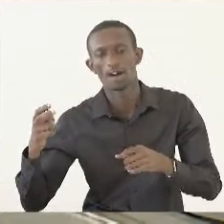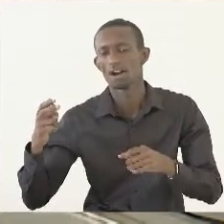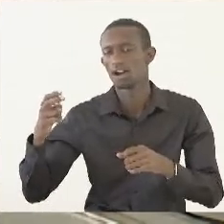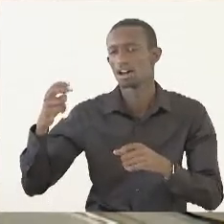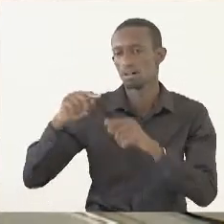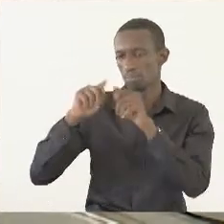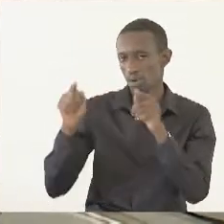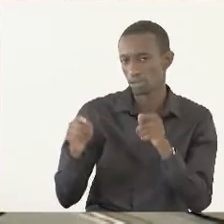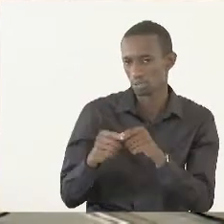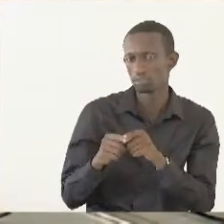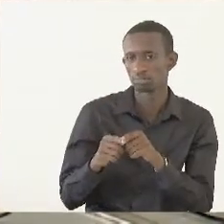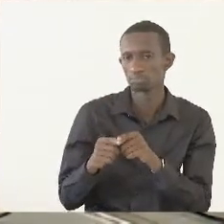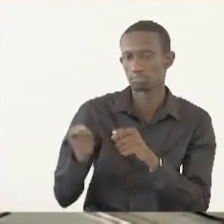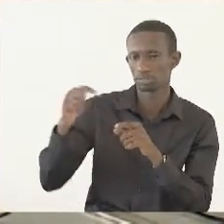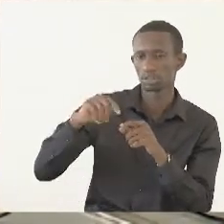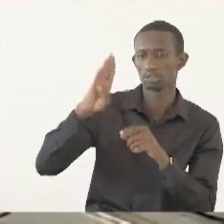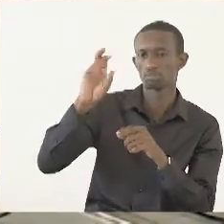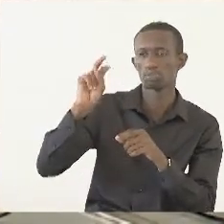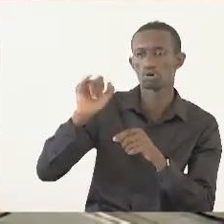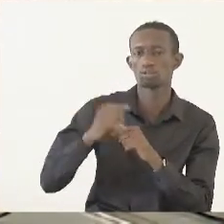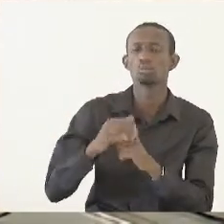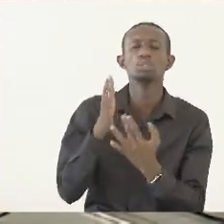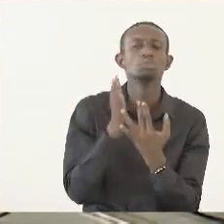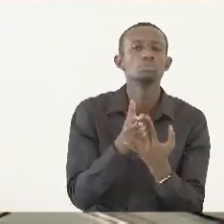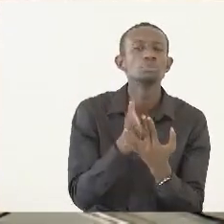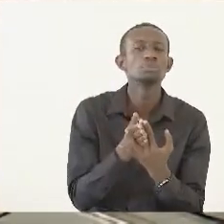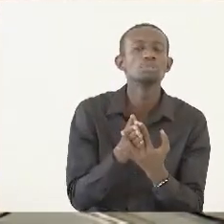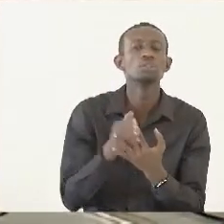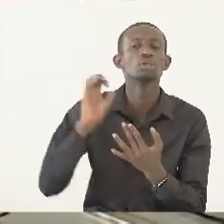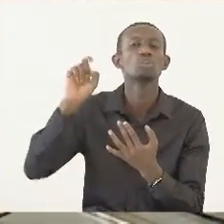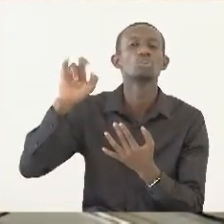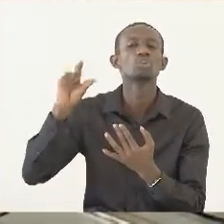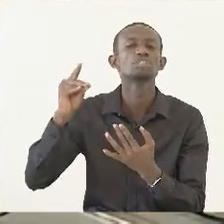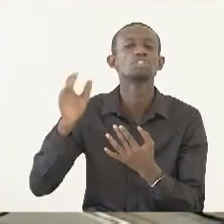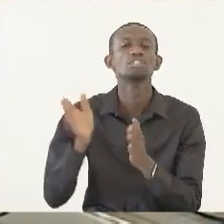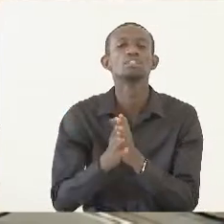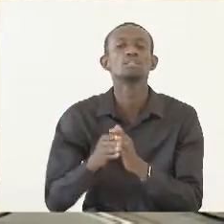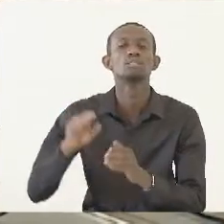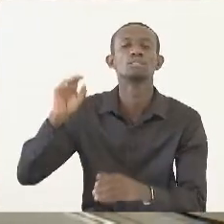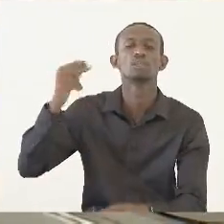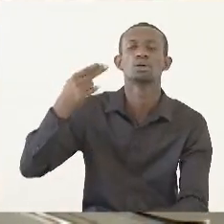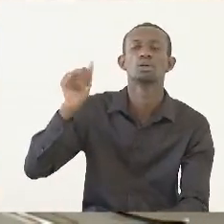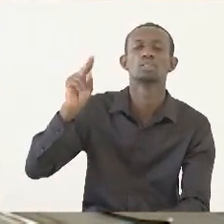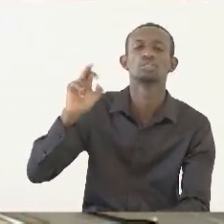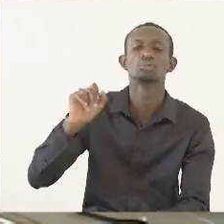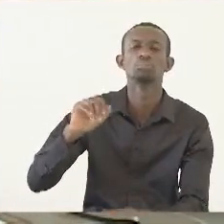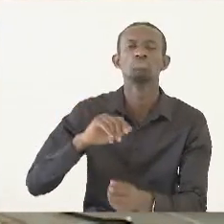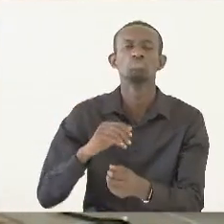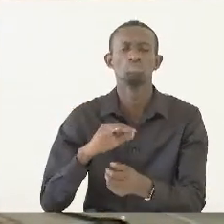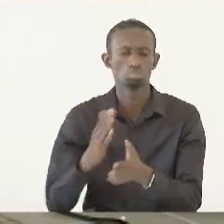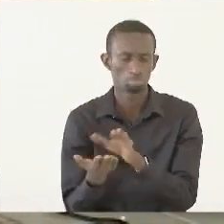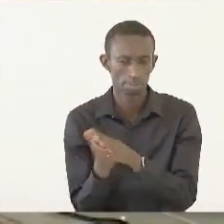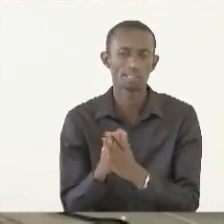this. So the bond between oxygen and hydrogen becomes stronger. So that ability